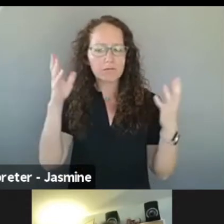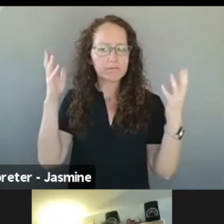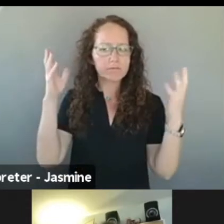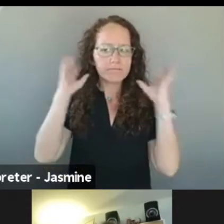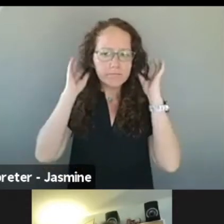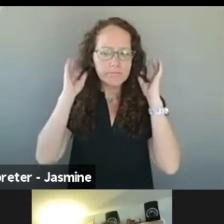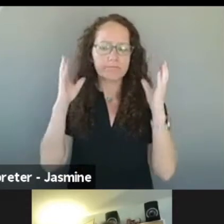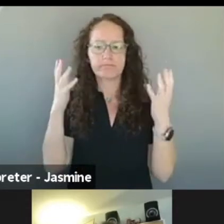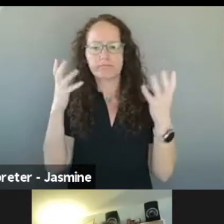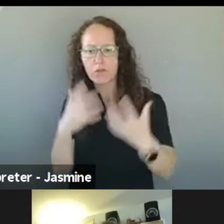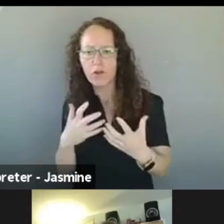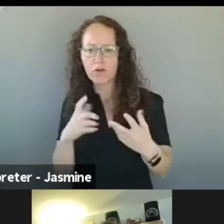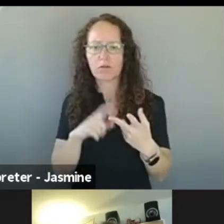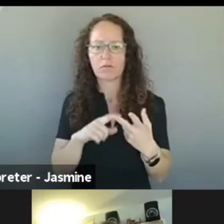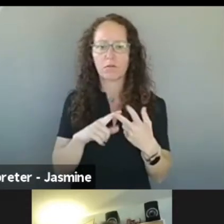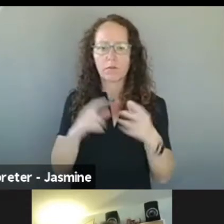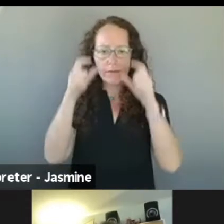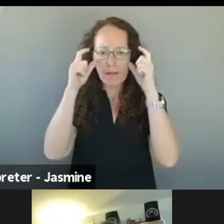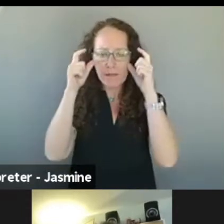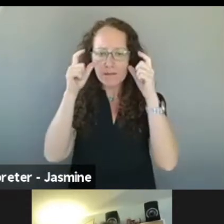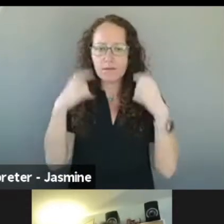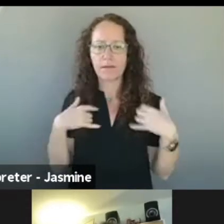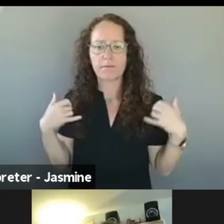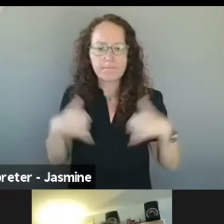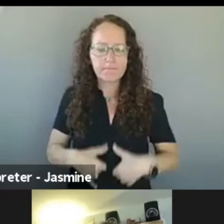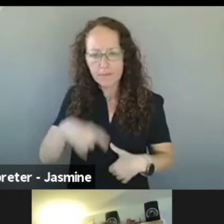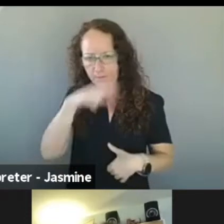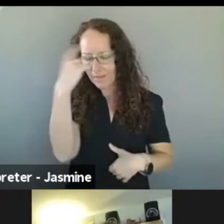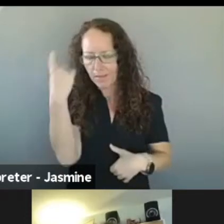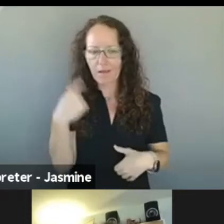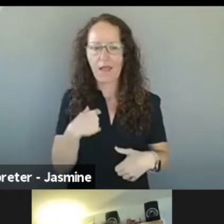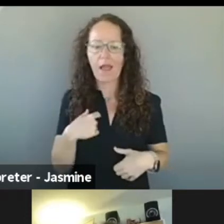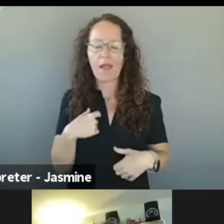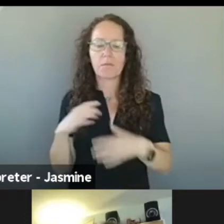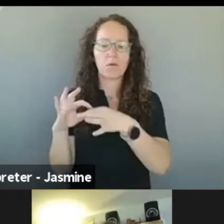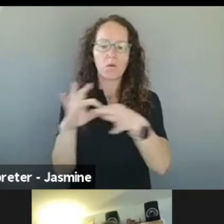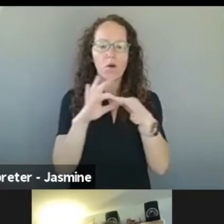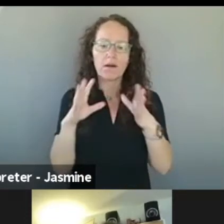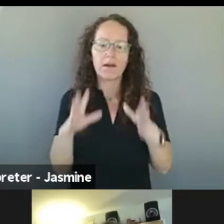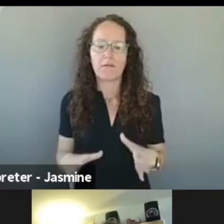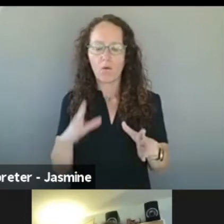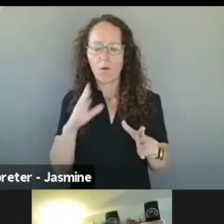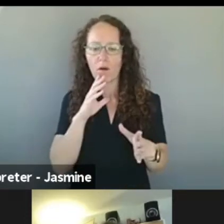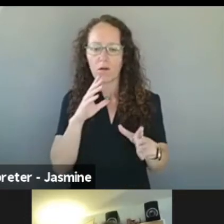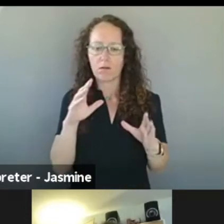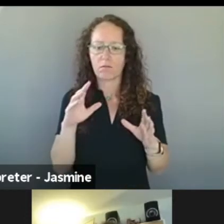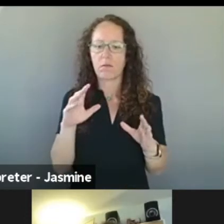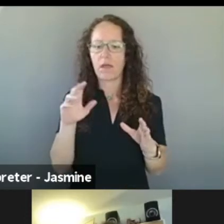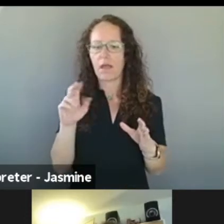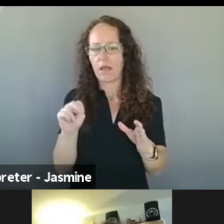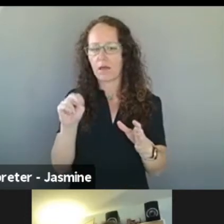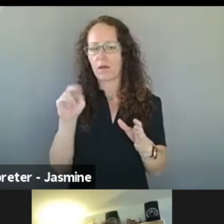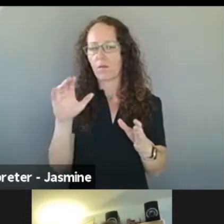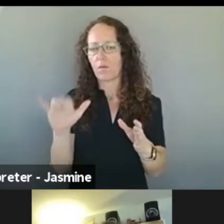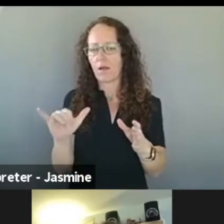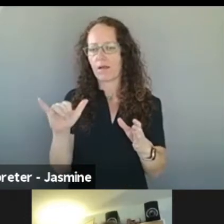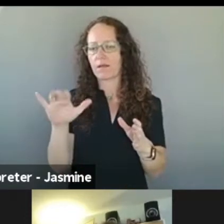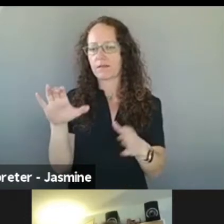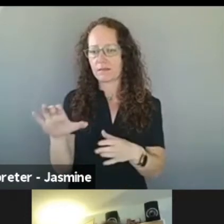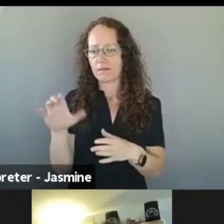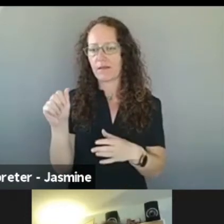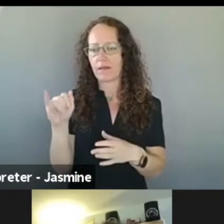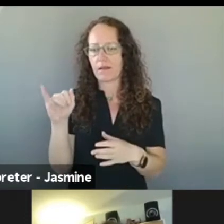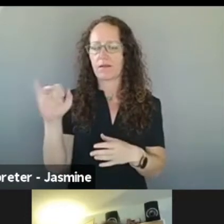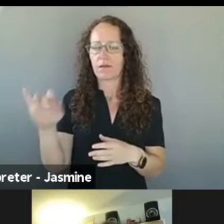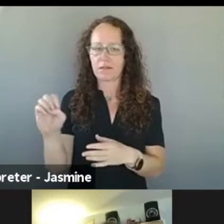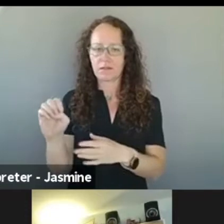the conference coordinator for the New York City Arts and Education Roundtable. The Roundtable is a grassroots service organization working to